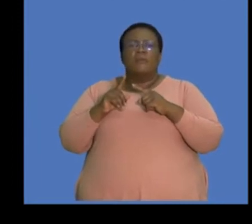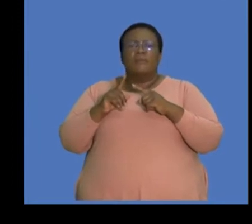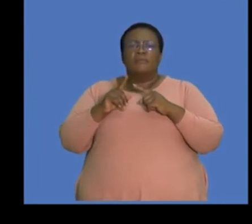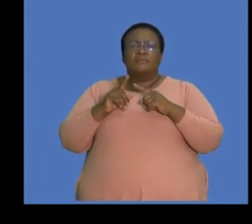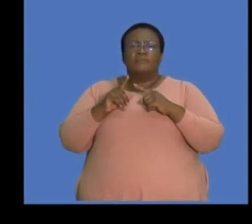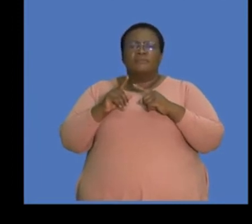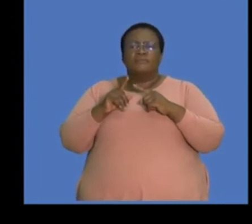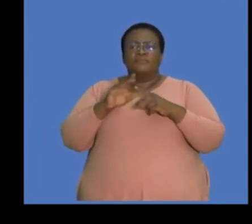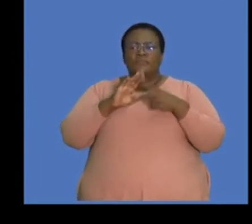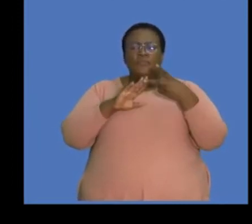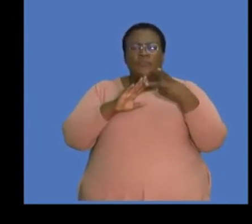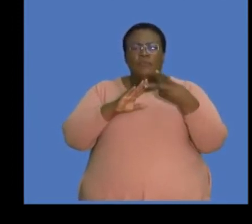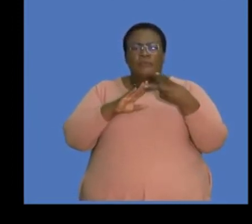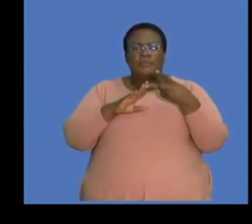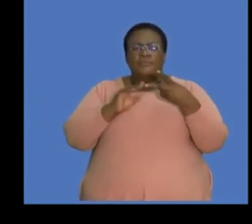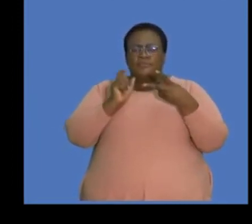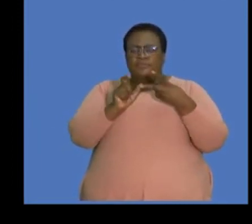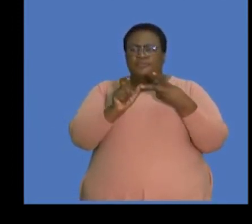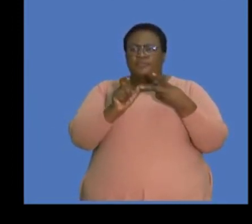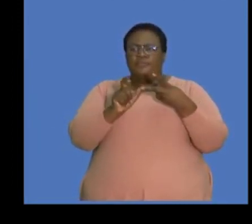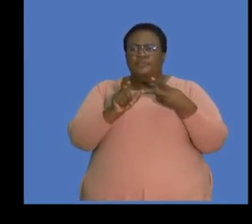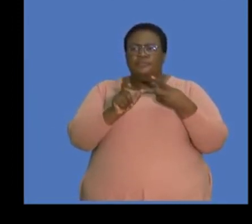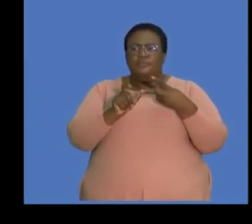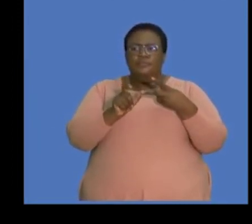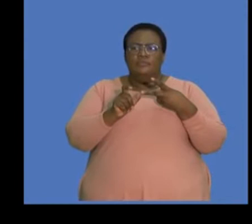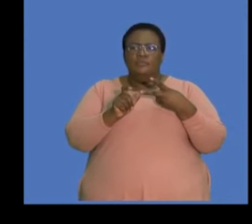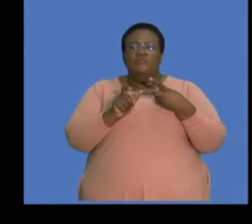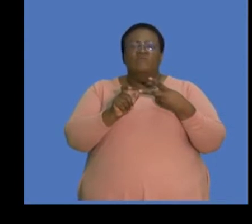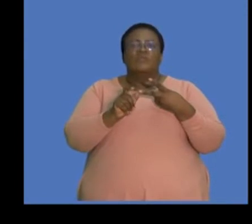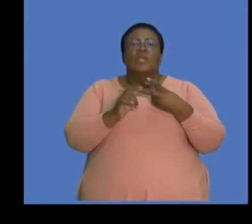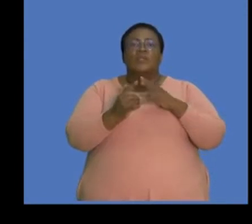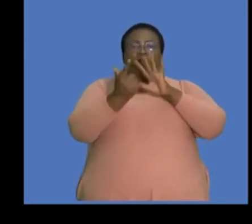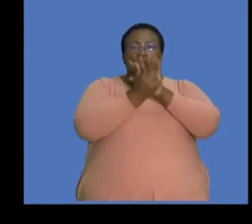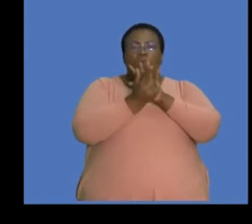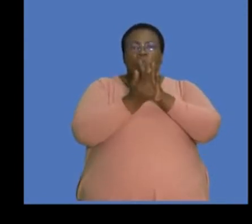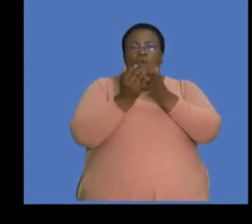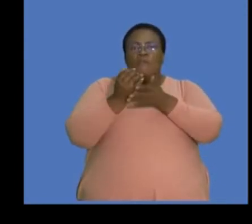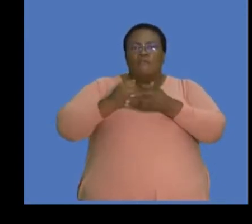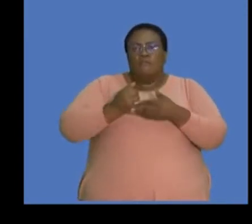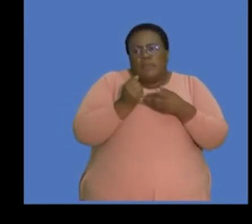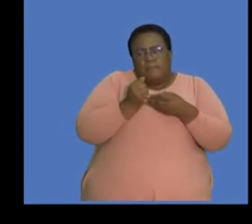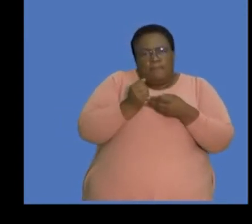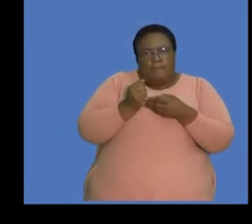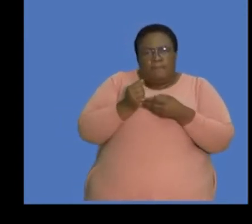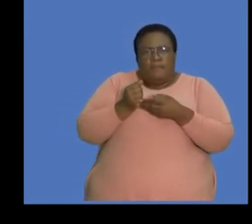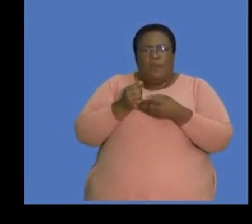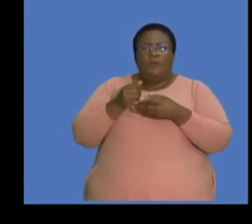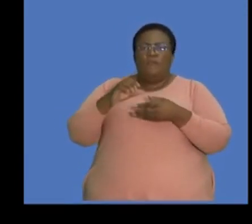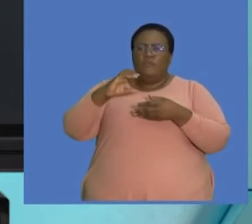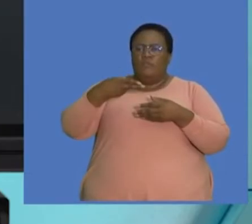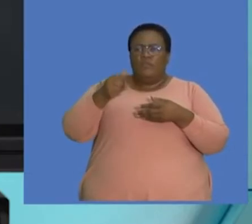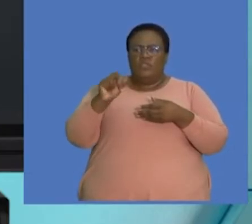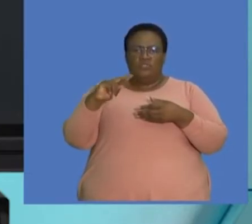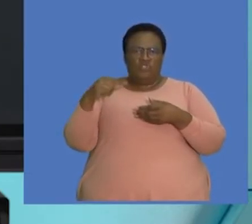charge. And then the second term deals with the law of conservation of charge. And in physics, there are a lot of laws